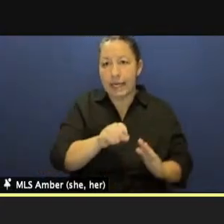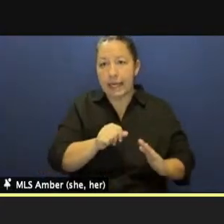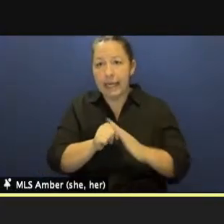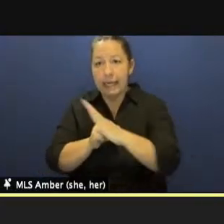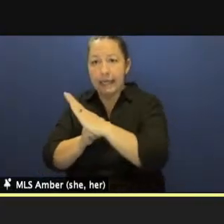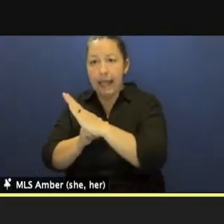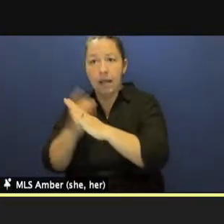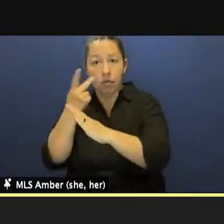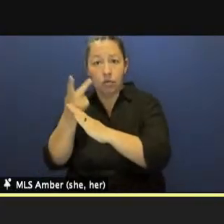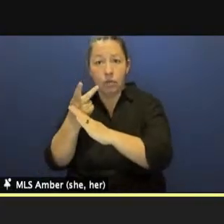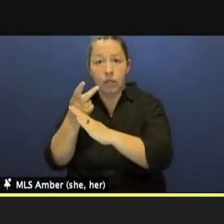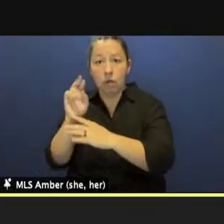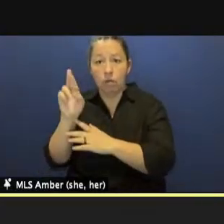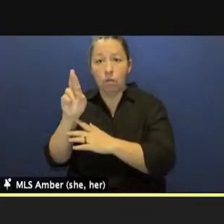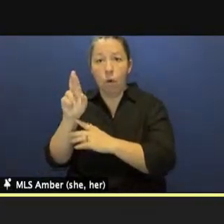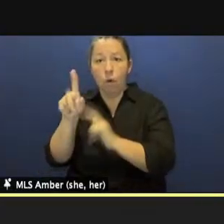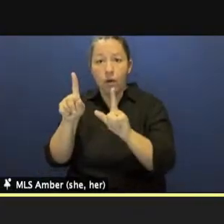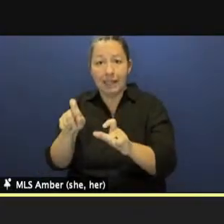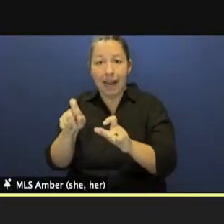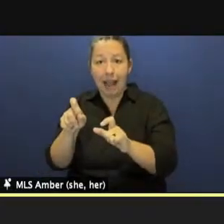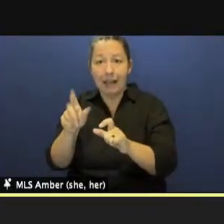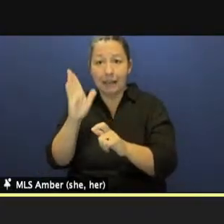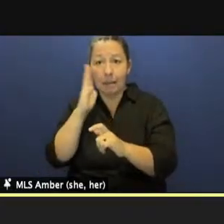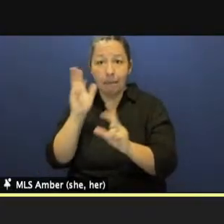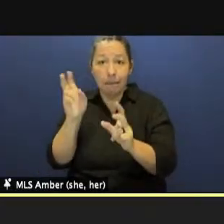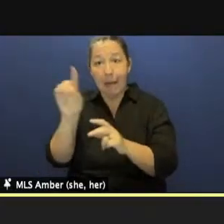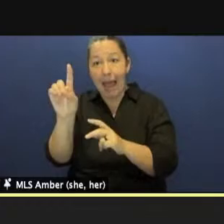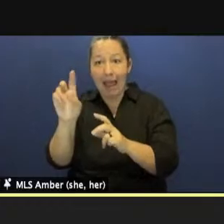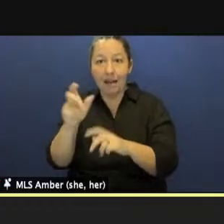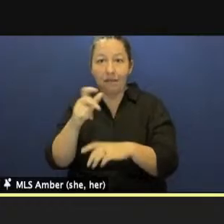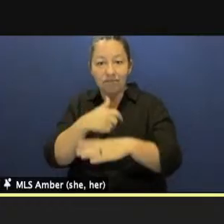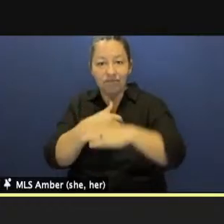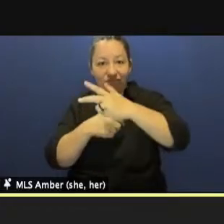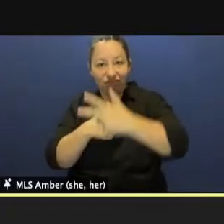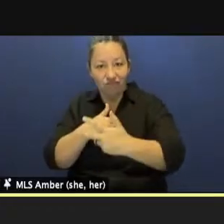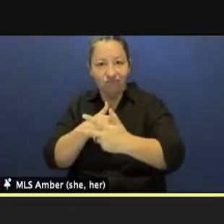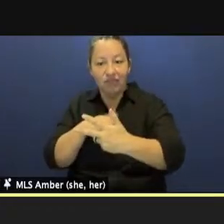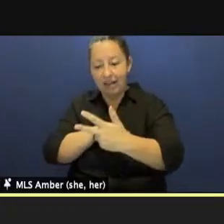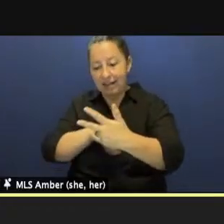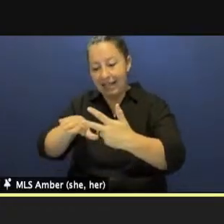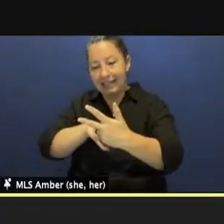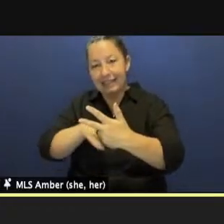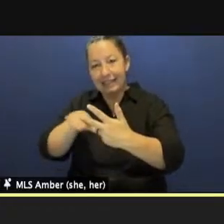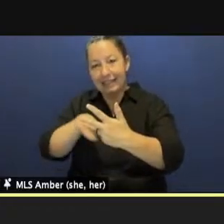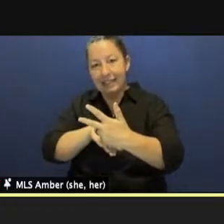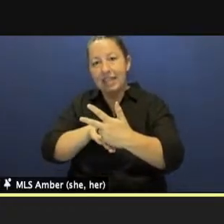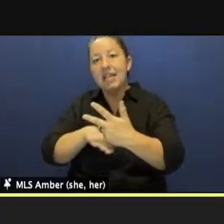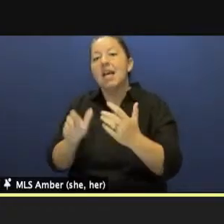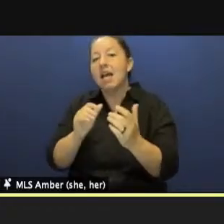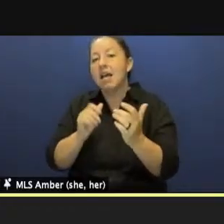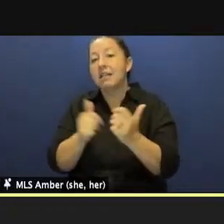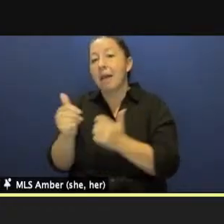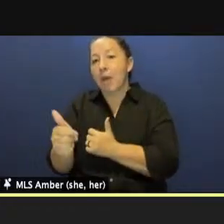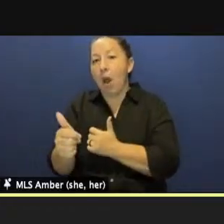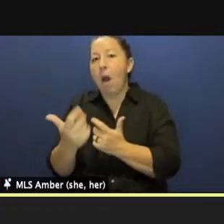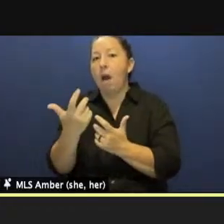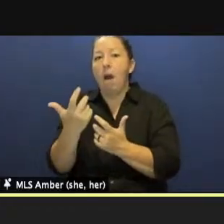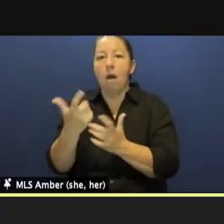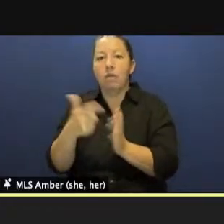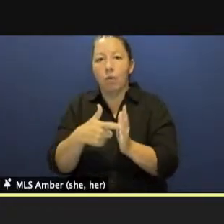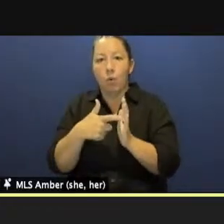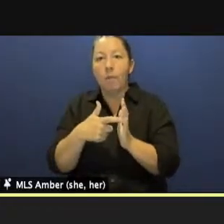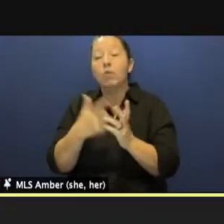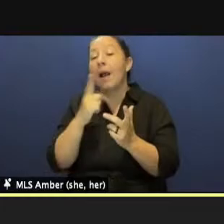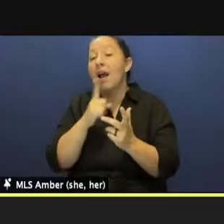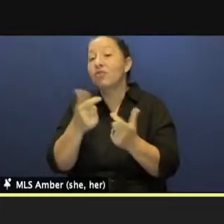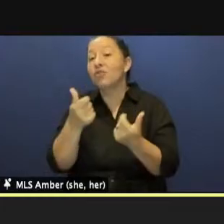bed on right now, of course, is beyond the requirements performance of the rover. We're intentionally trying to get it to slip as we're